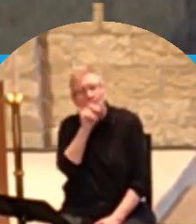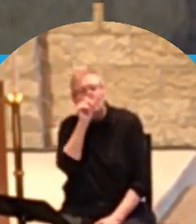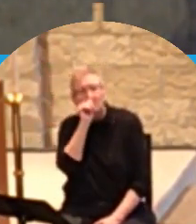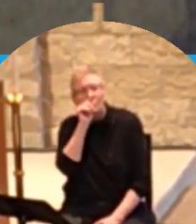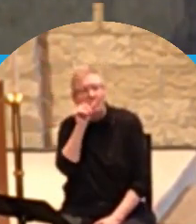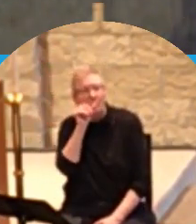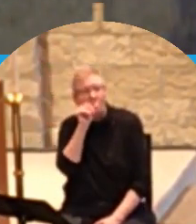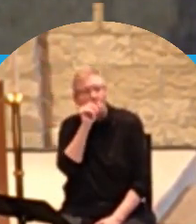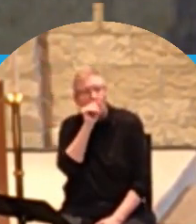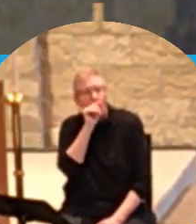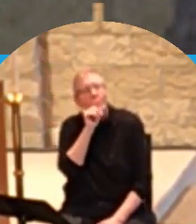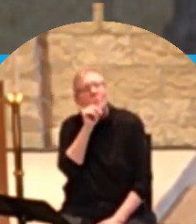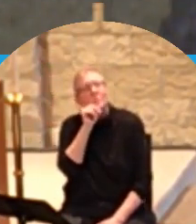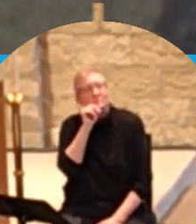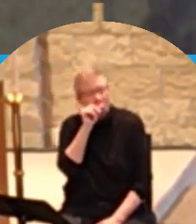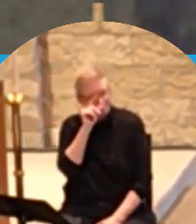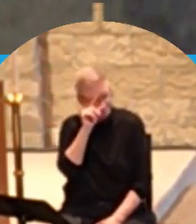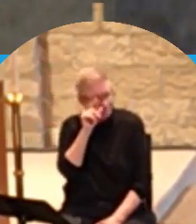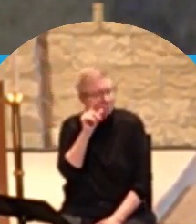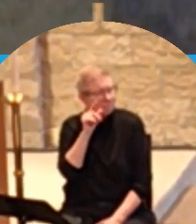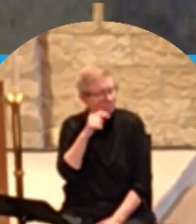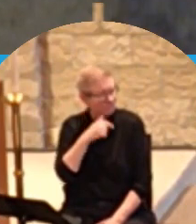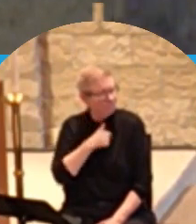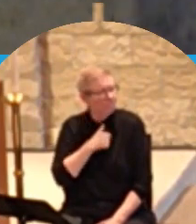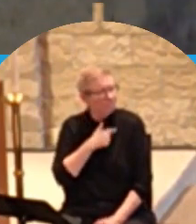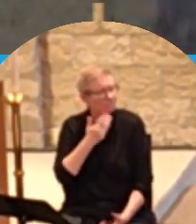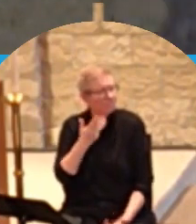So I know